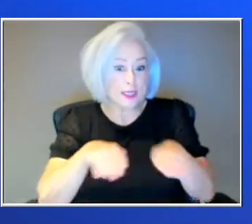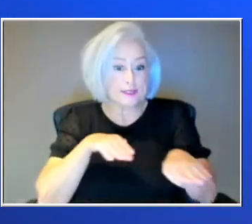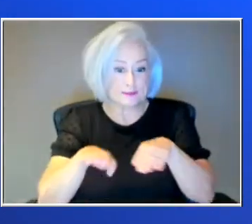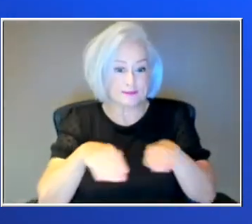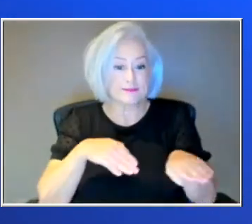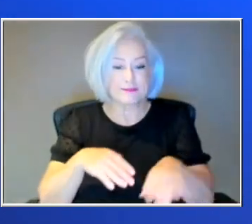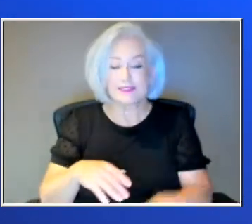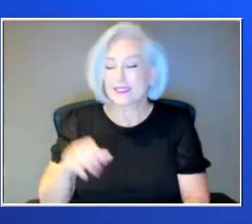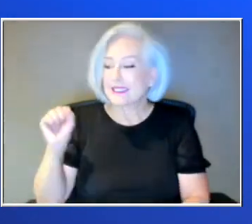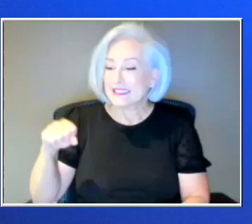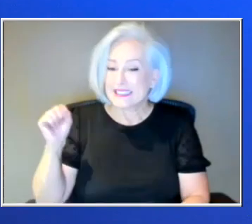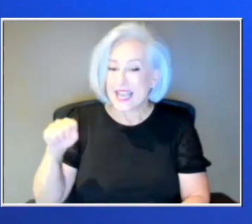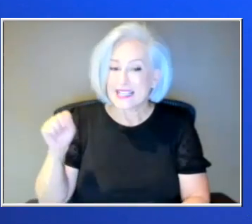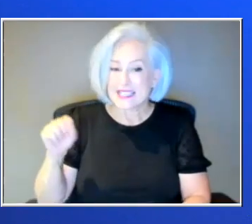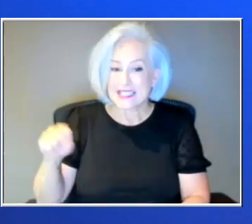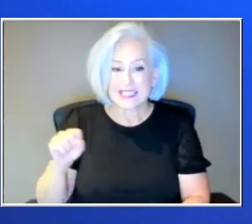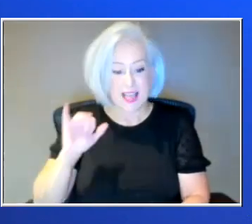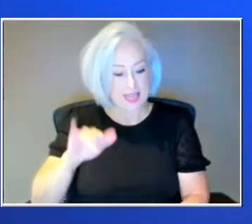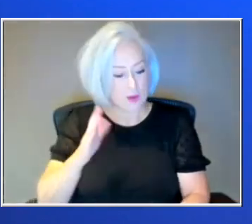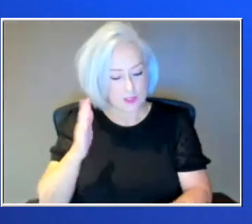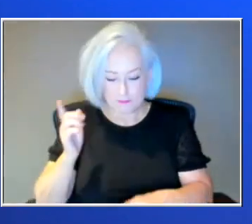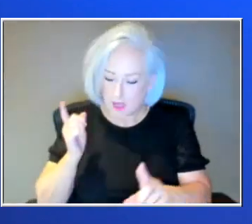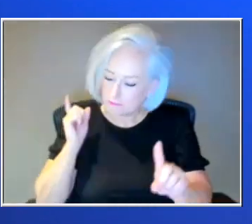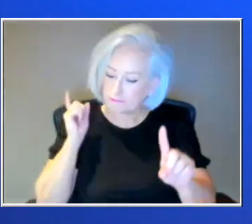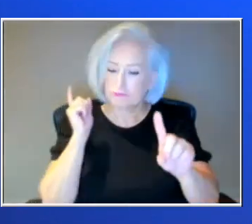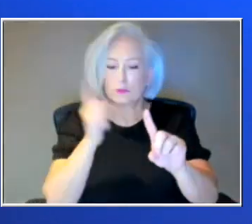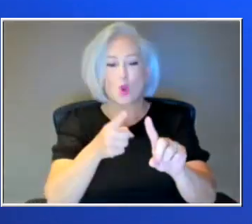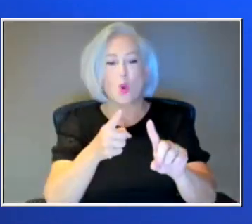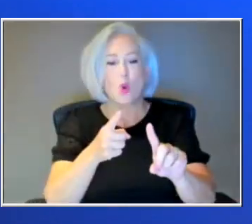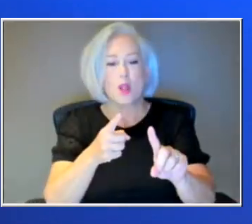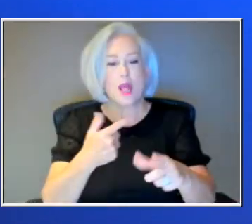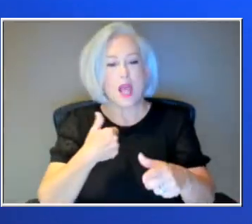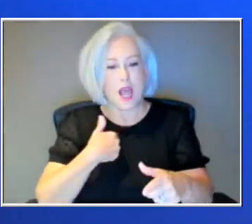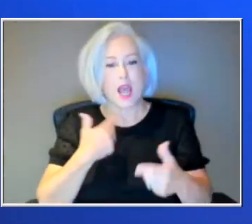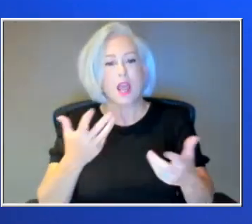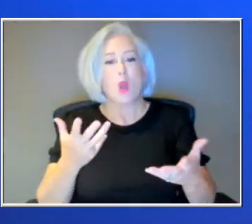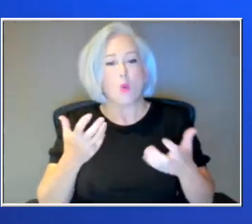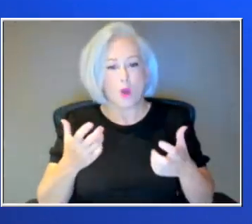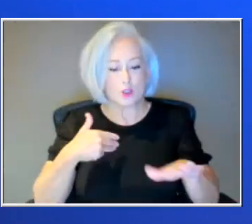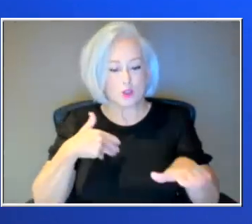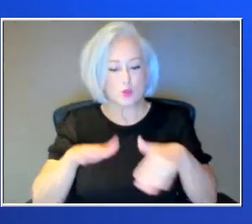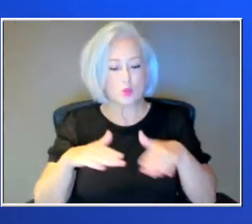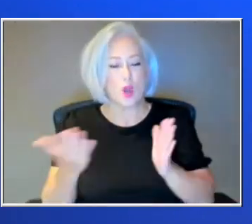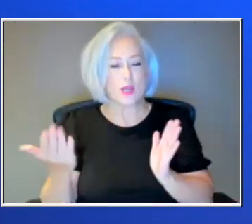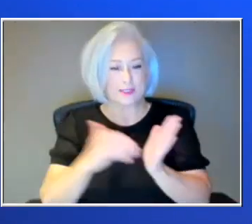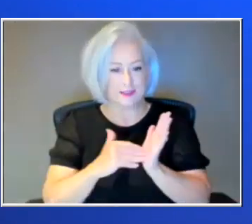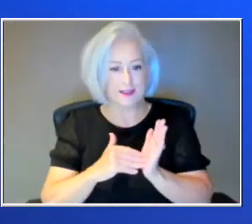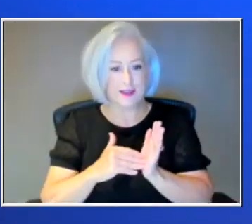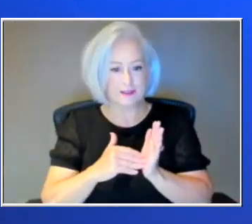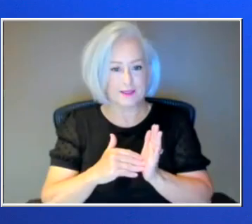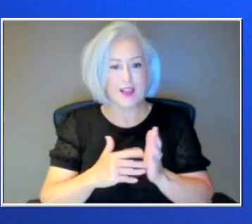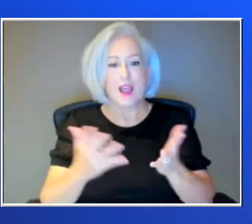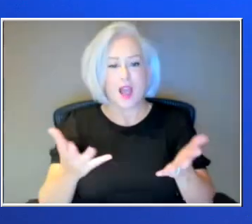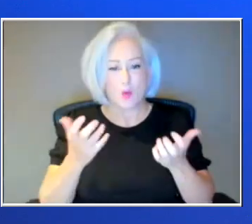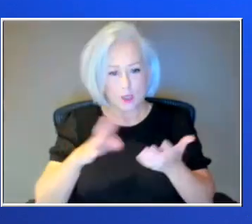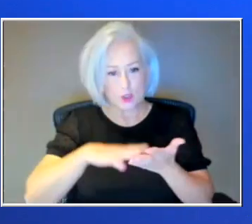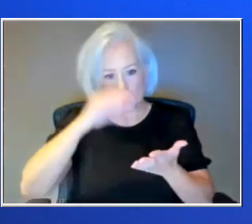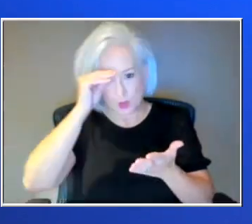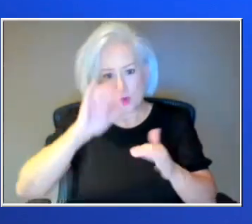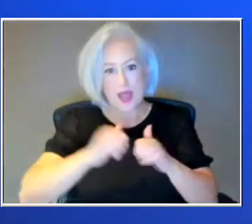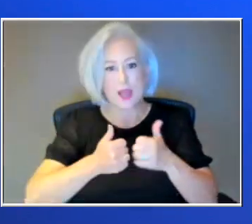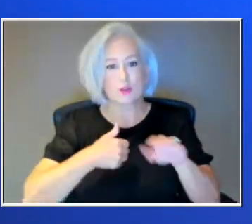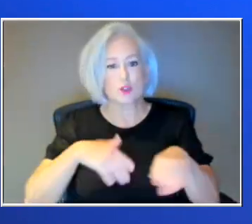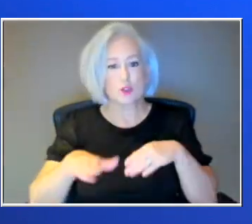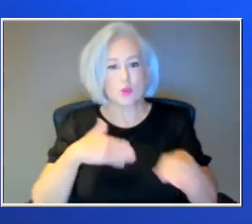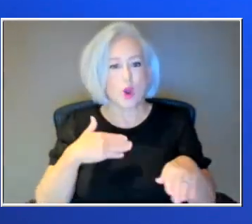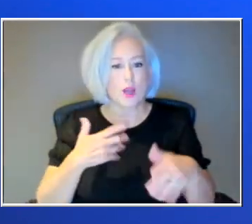eat. That was my main goal when I got there, was I just want to walk again. I want to learn how to walk. I want to walk, and I want to drive my